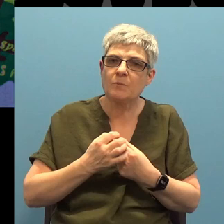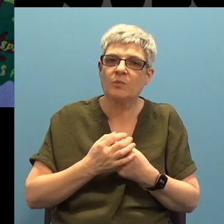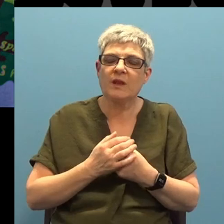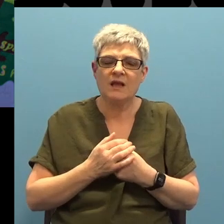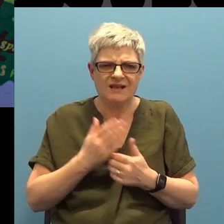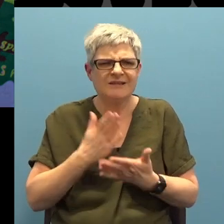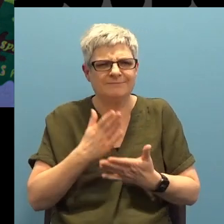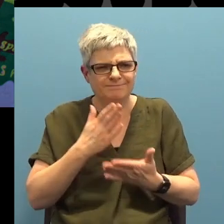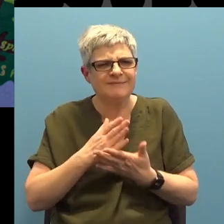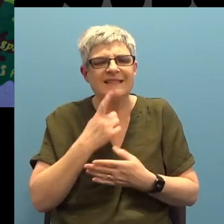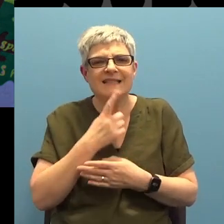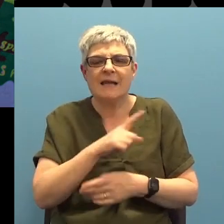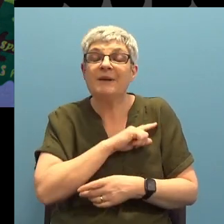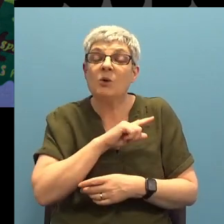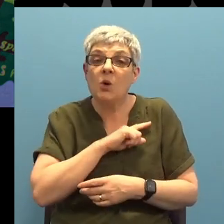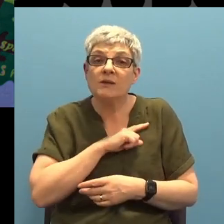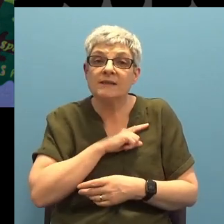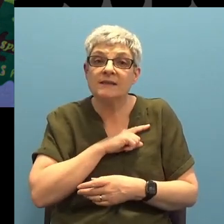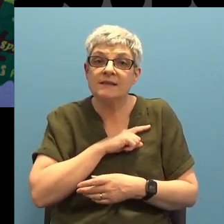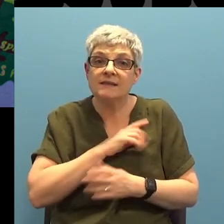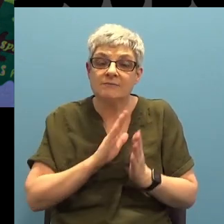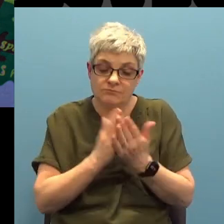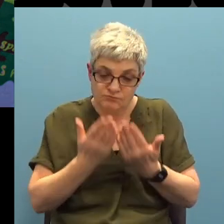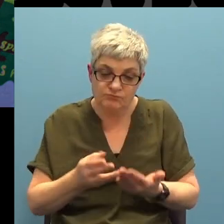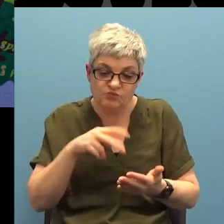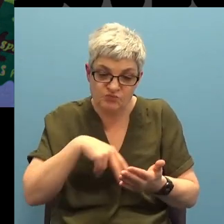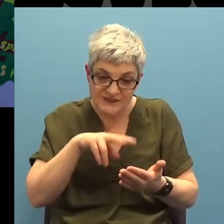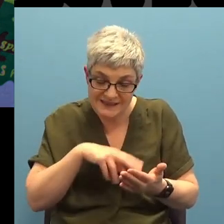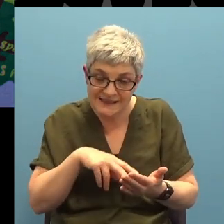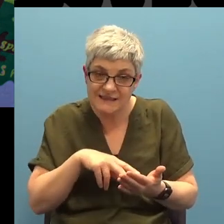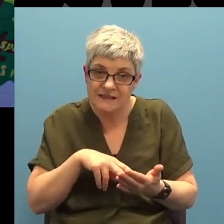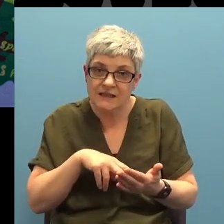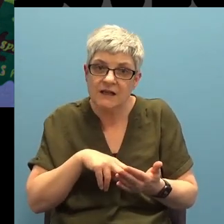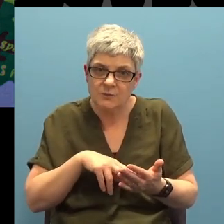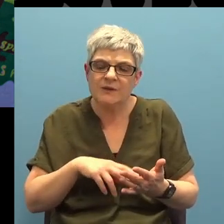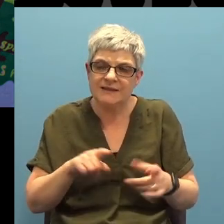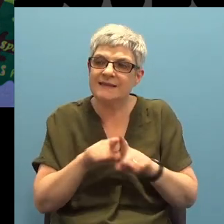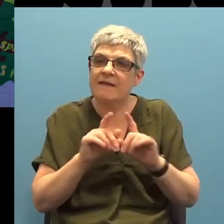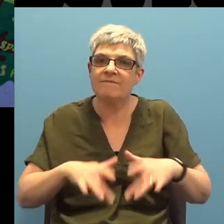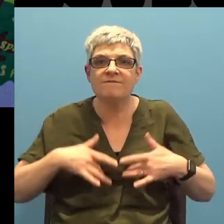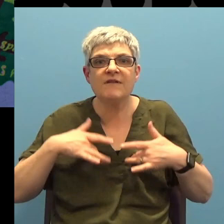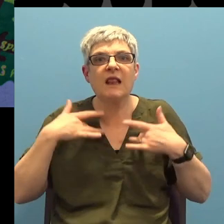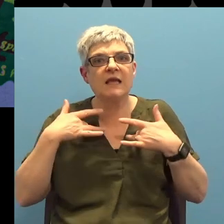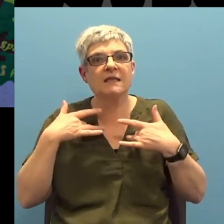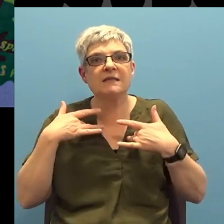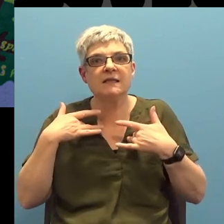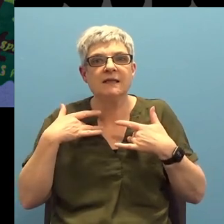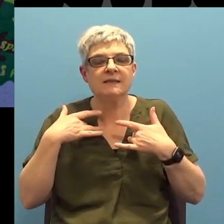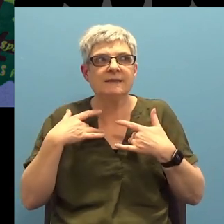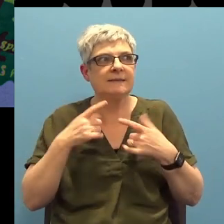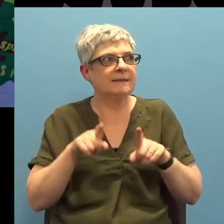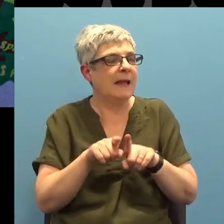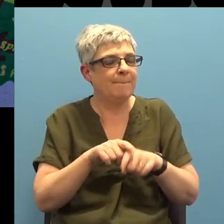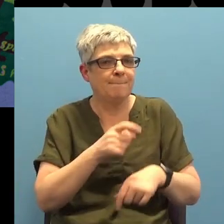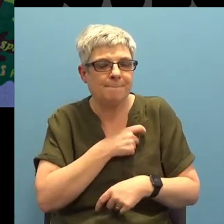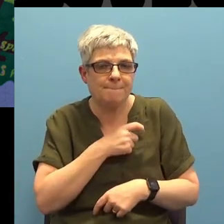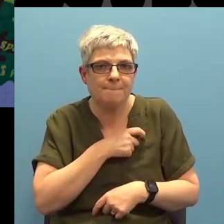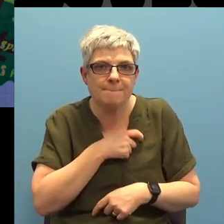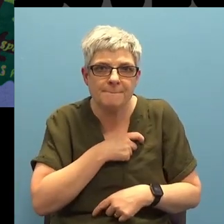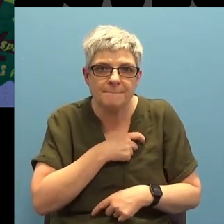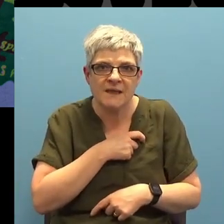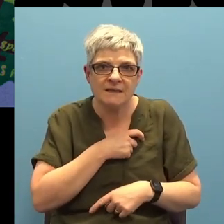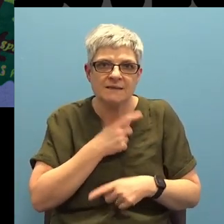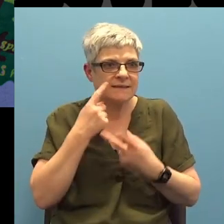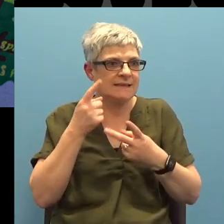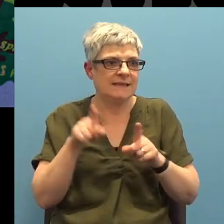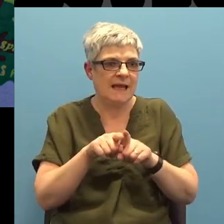And I really say that because in our reading today, that would have been the same feeling and the same trepidation and the same insight that